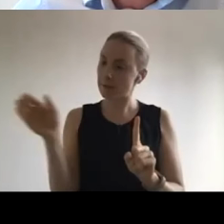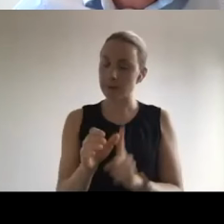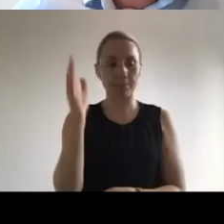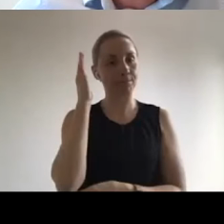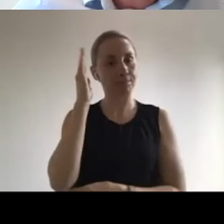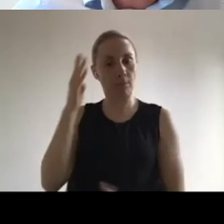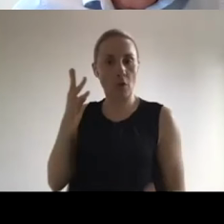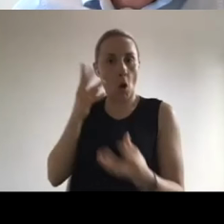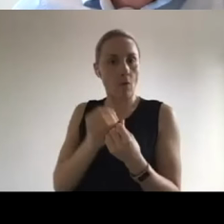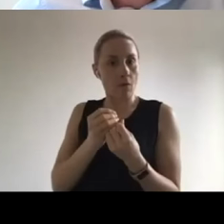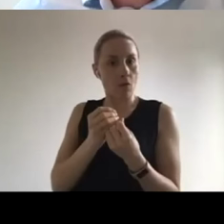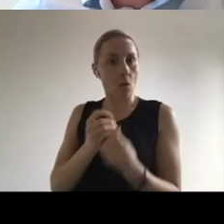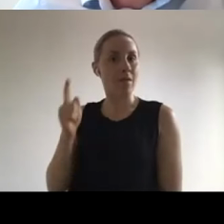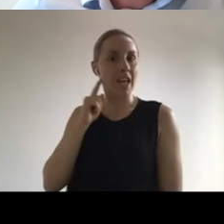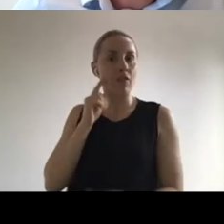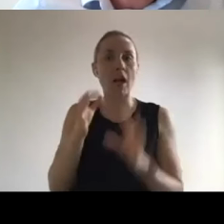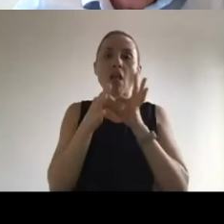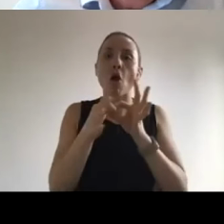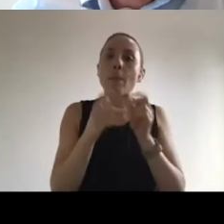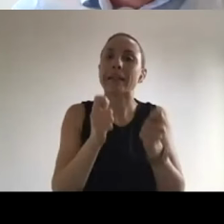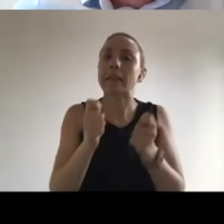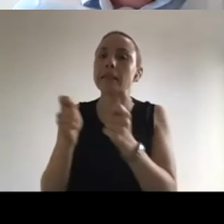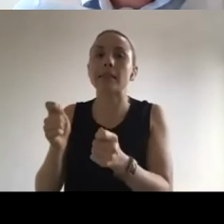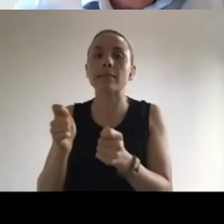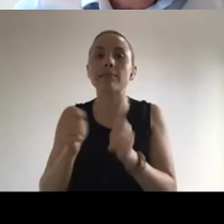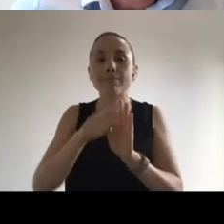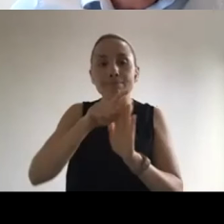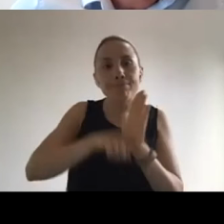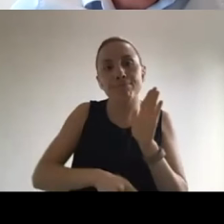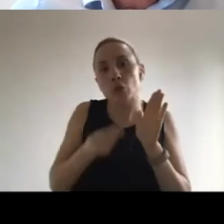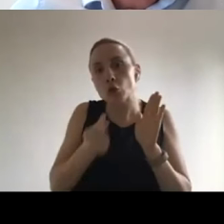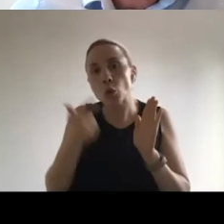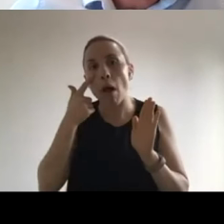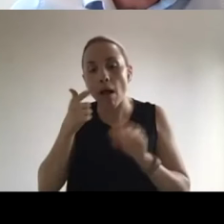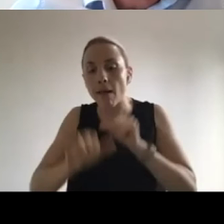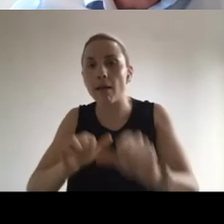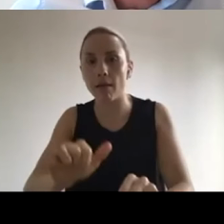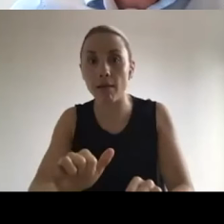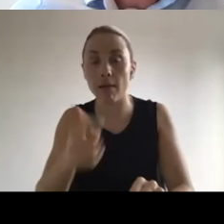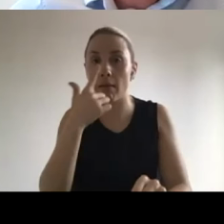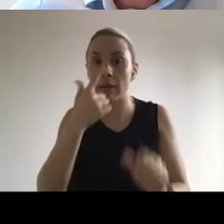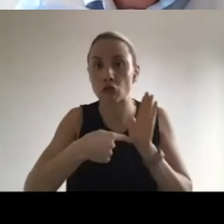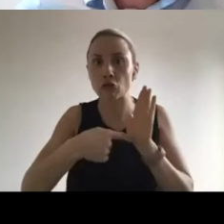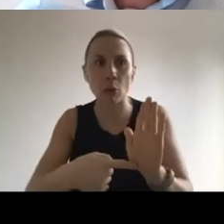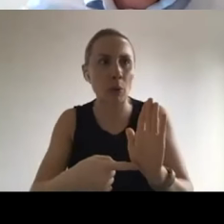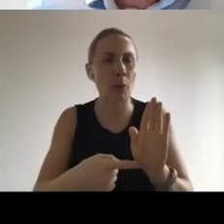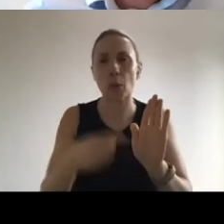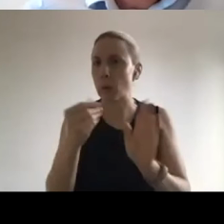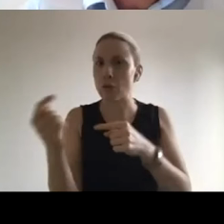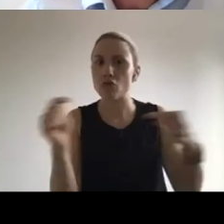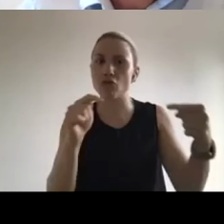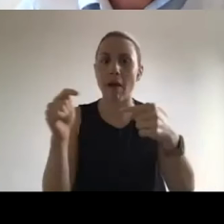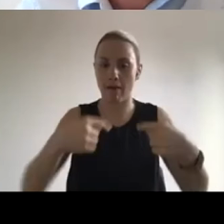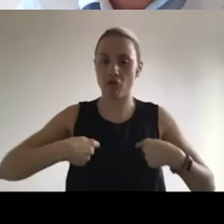therapeutics pipeline and perhaps begin to unearth some of the challenges that we face in developing treatments.